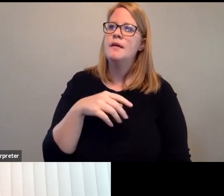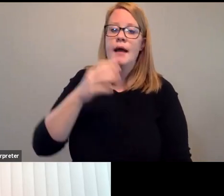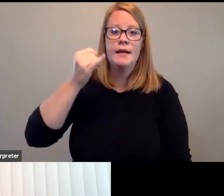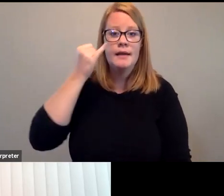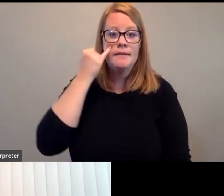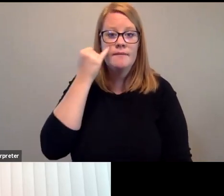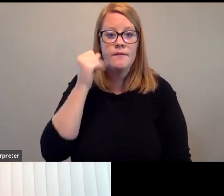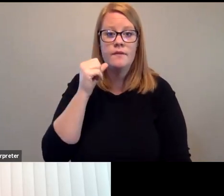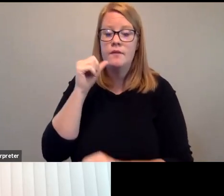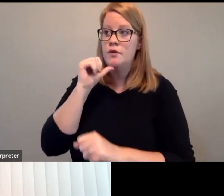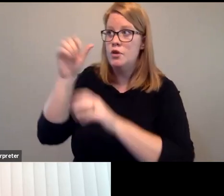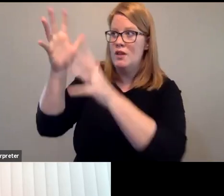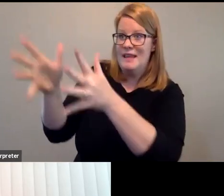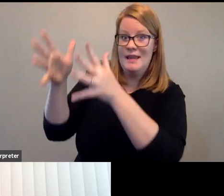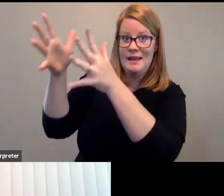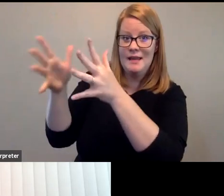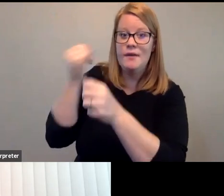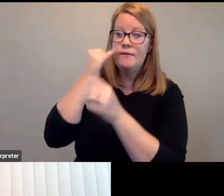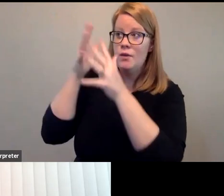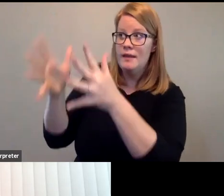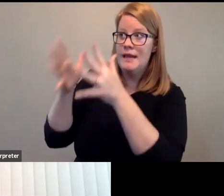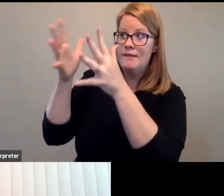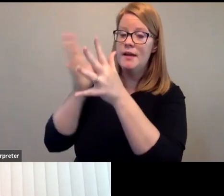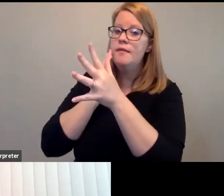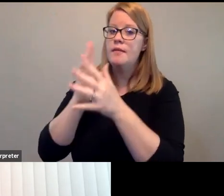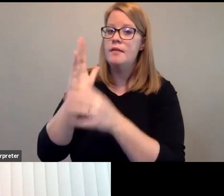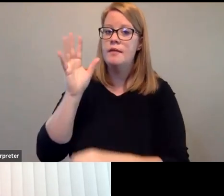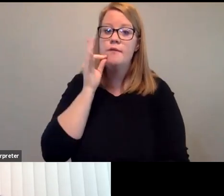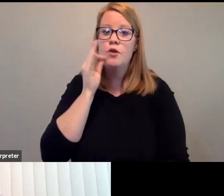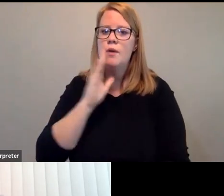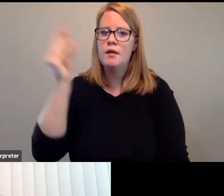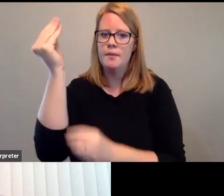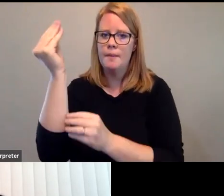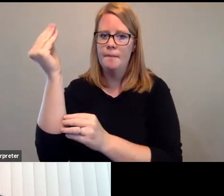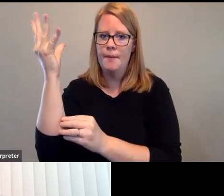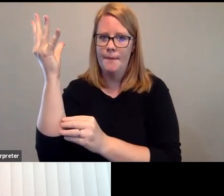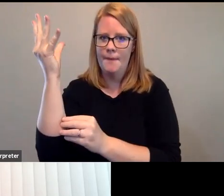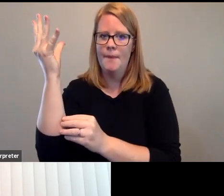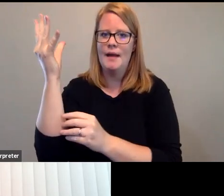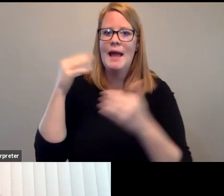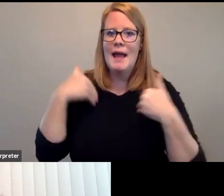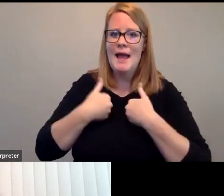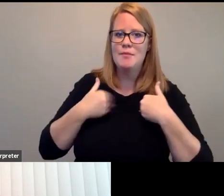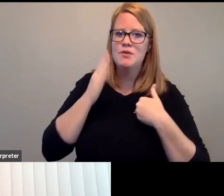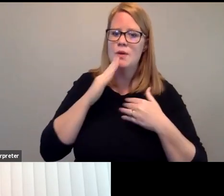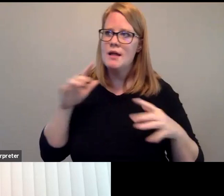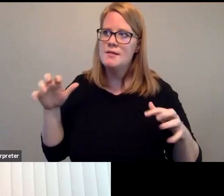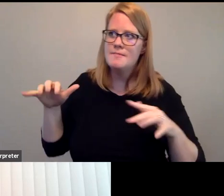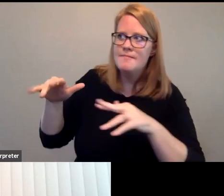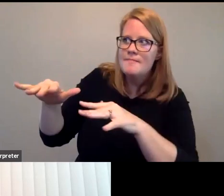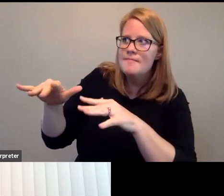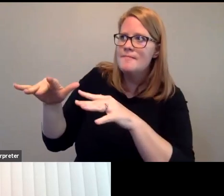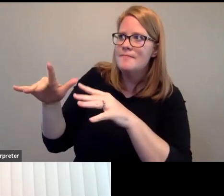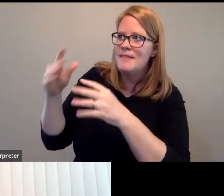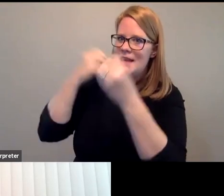don't pick them, they will start to pop open, and you'll see all the fruit out, you know, the animals will be near that eating. And as